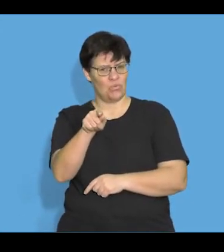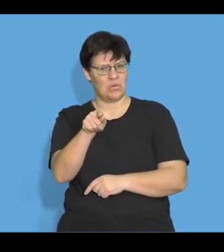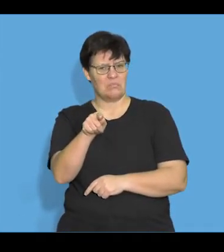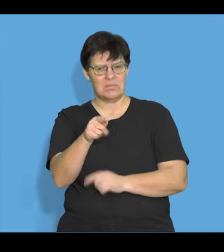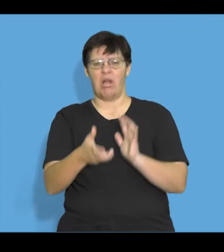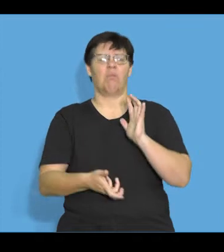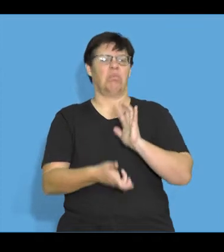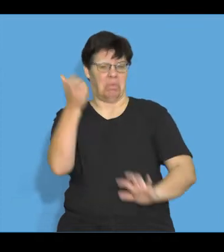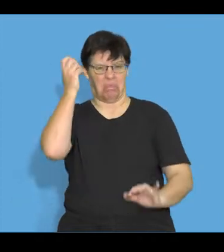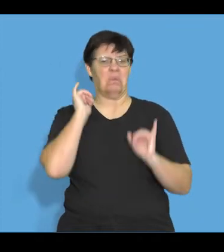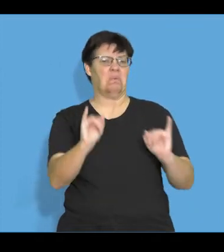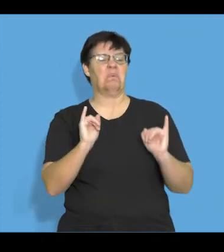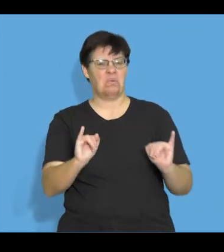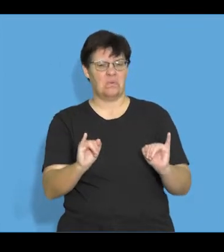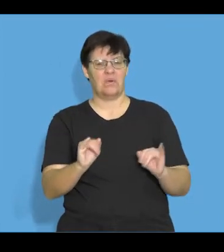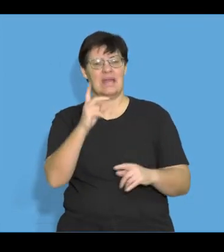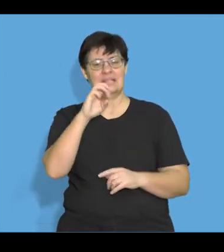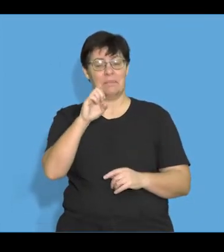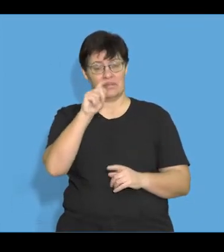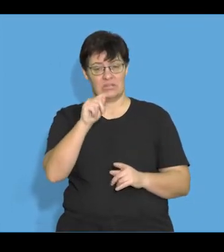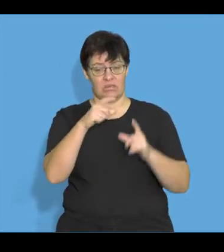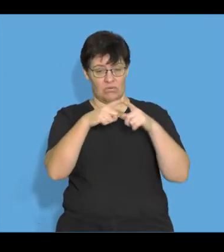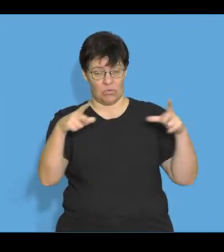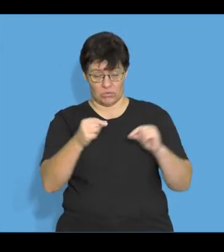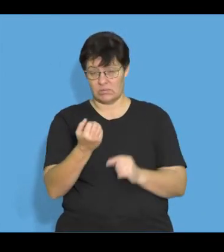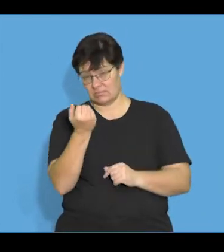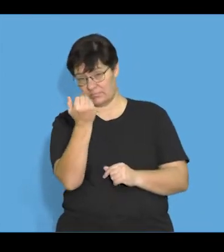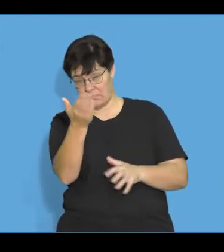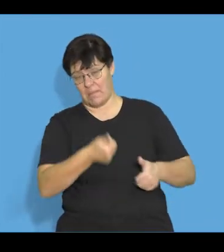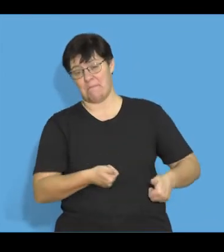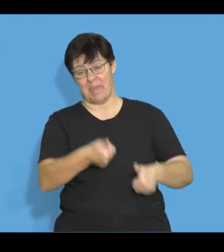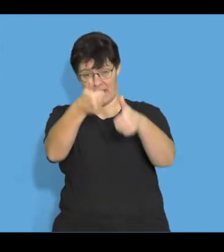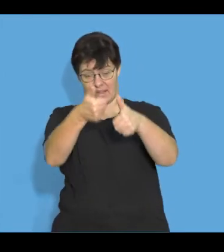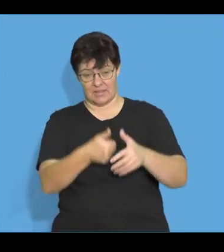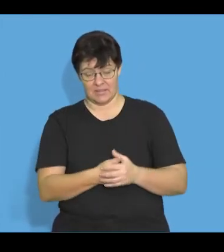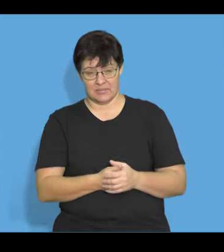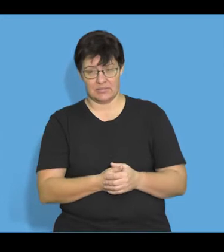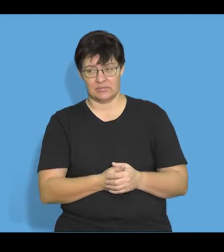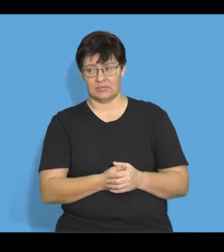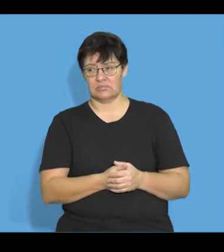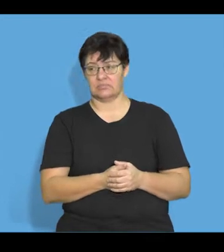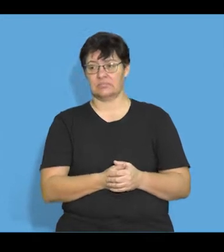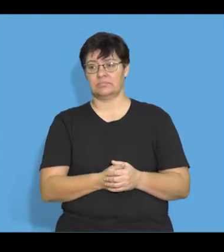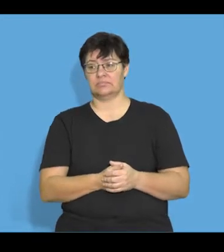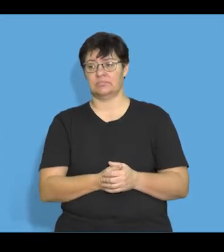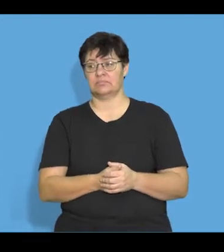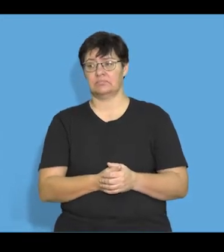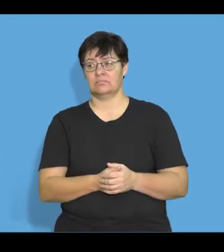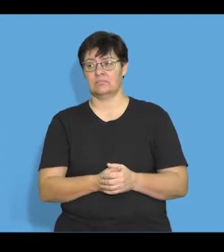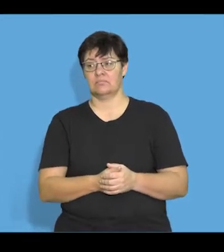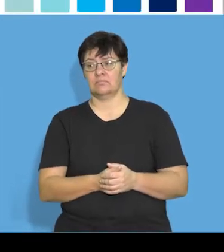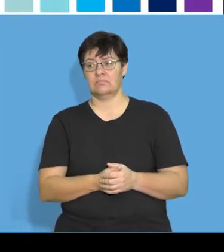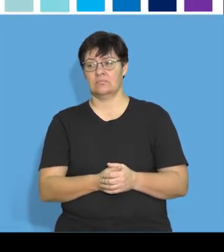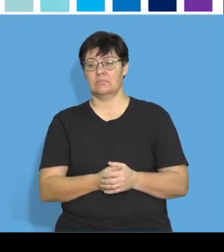damaged. A debit note was issued for the goods returned. Okay, here we go. Let's start with